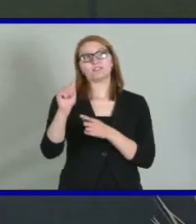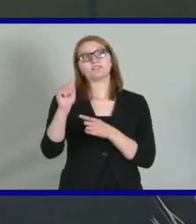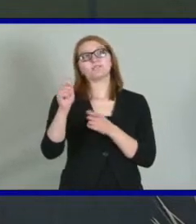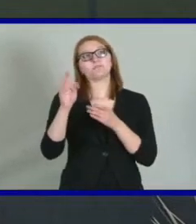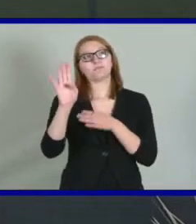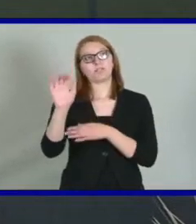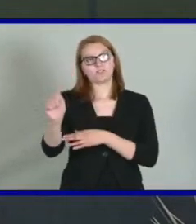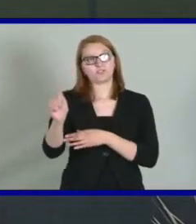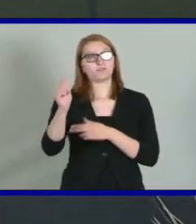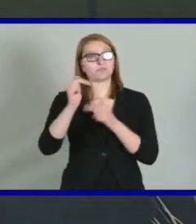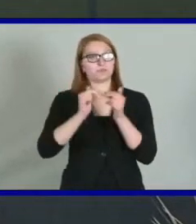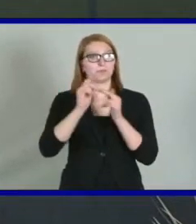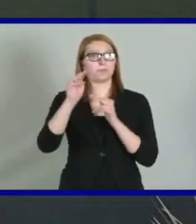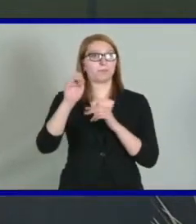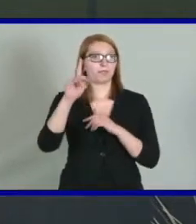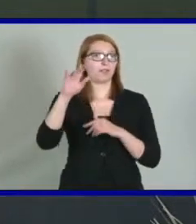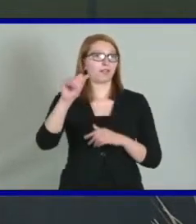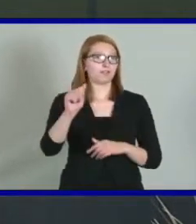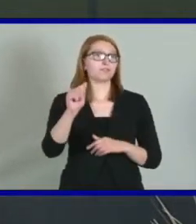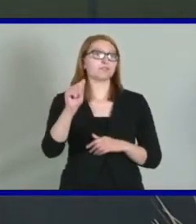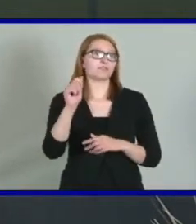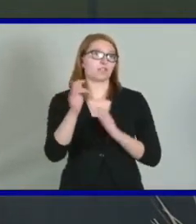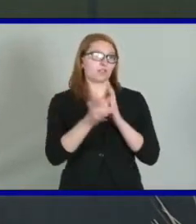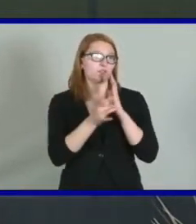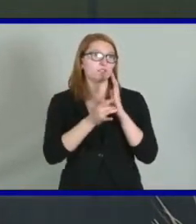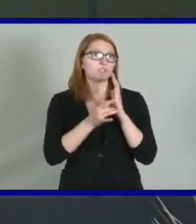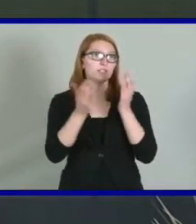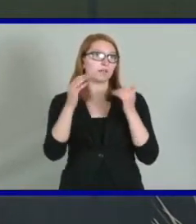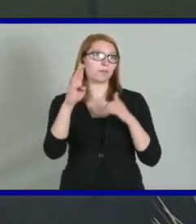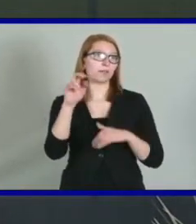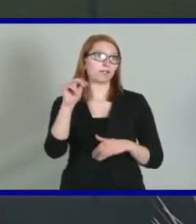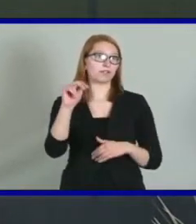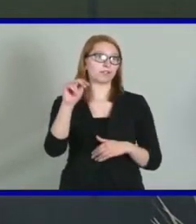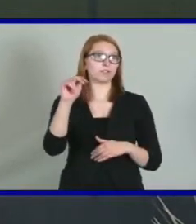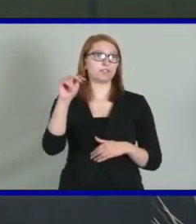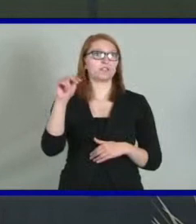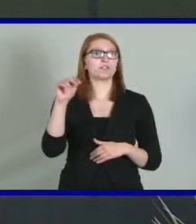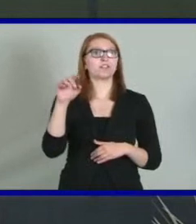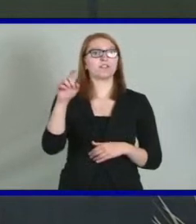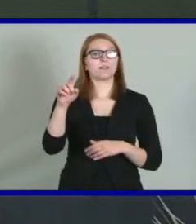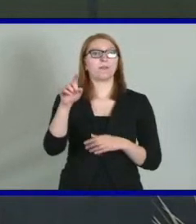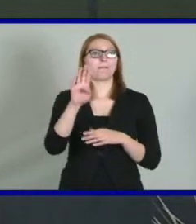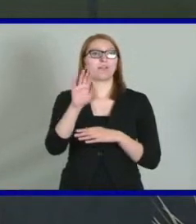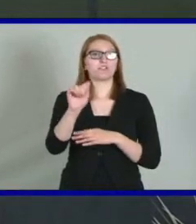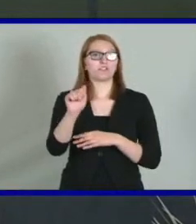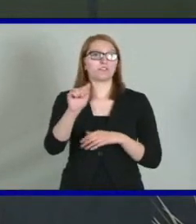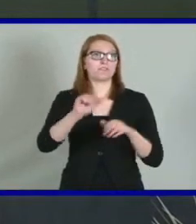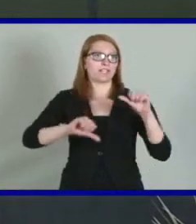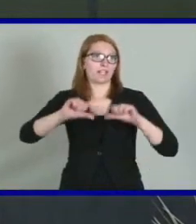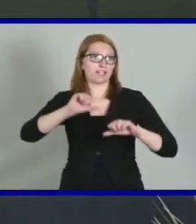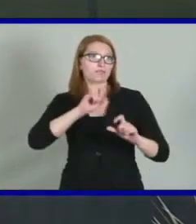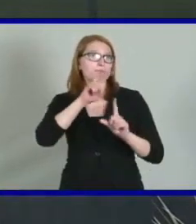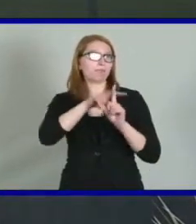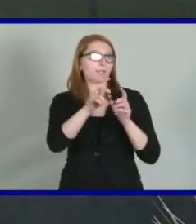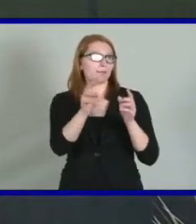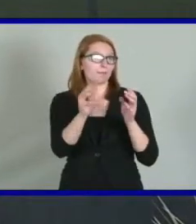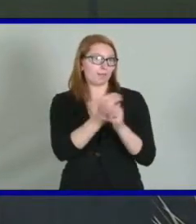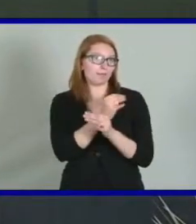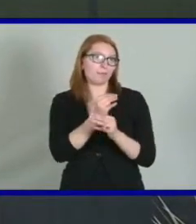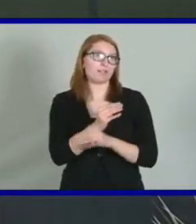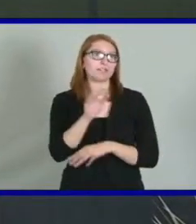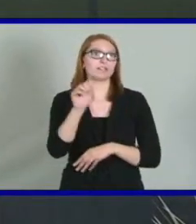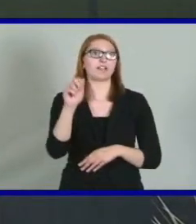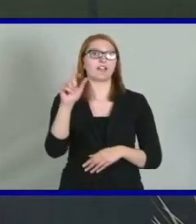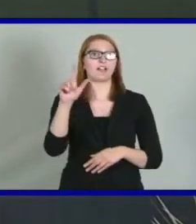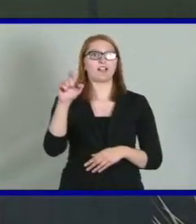Technology. Drew Scalzo with the Bachelor of Science in Applied Mathematics. Alexandria Stevens with